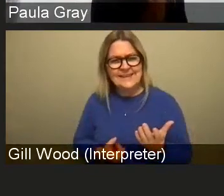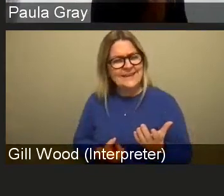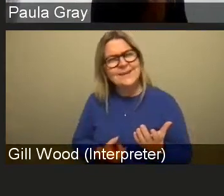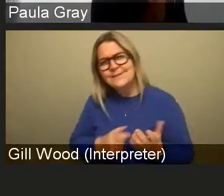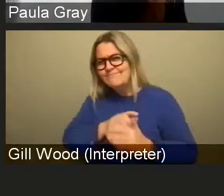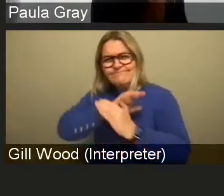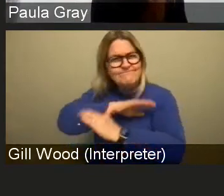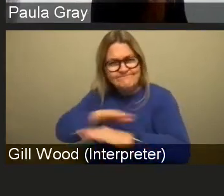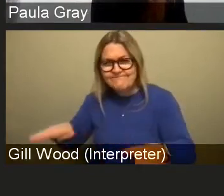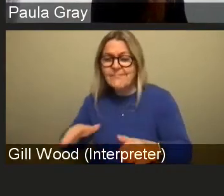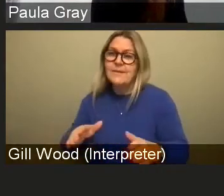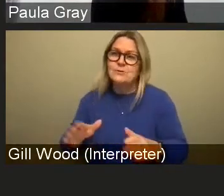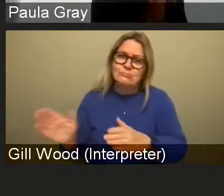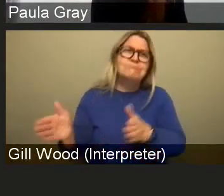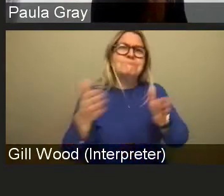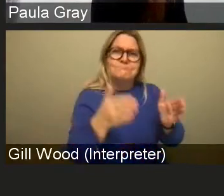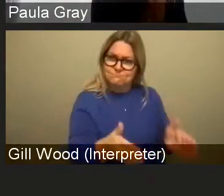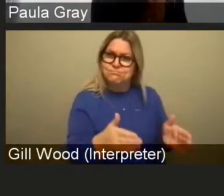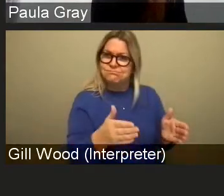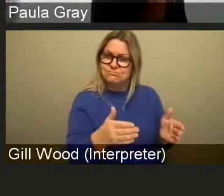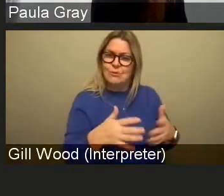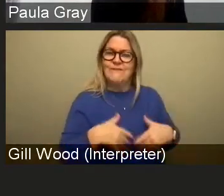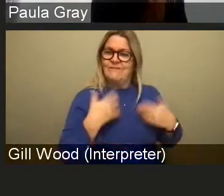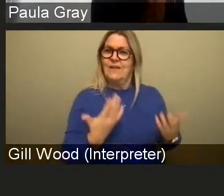think that guilt and